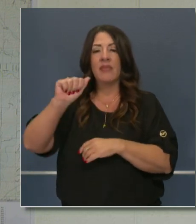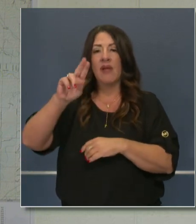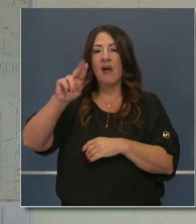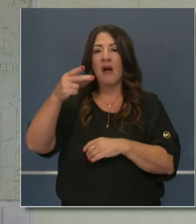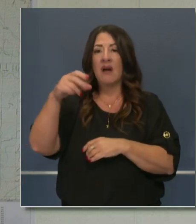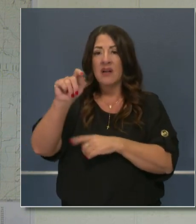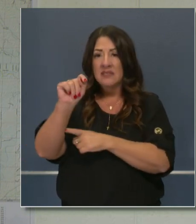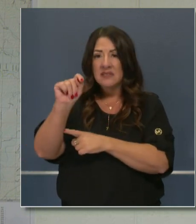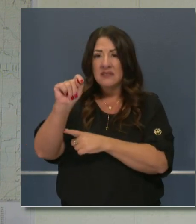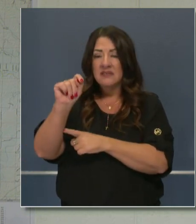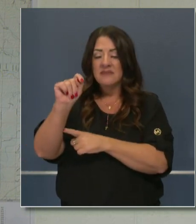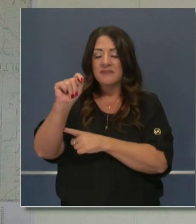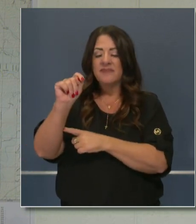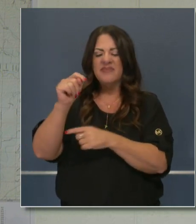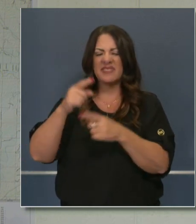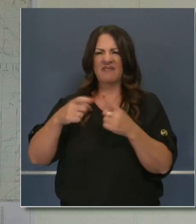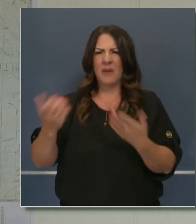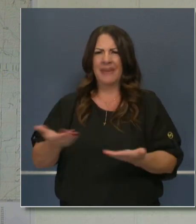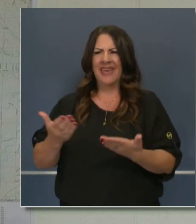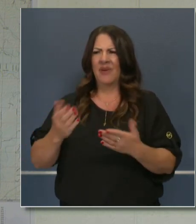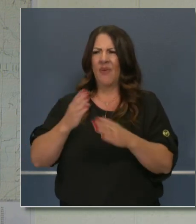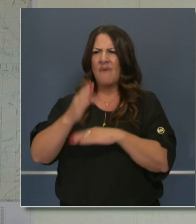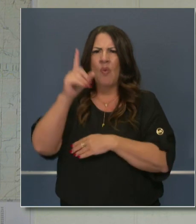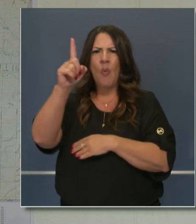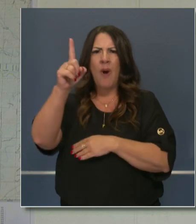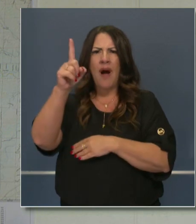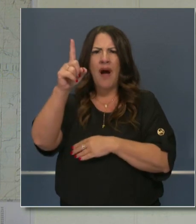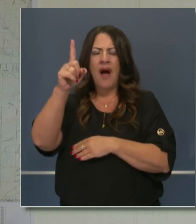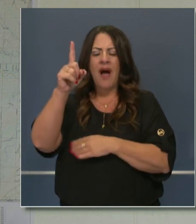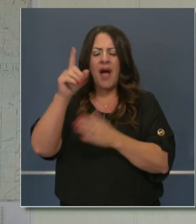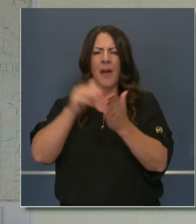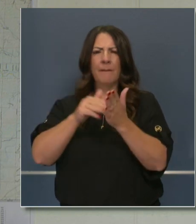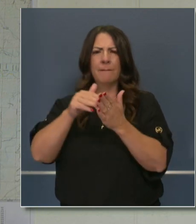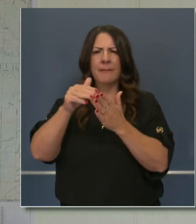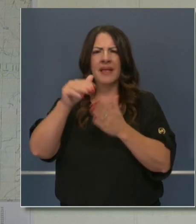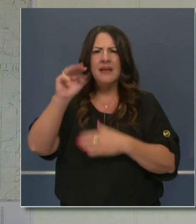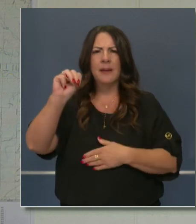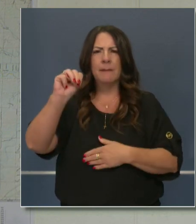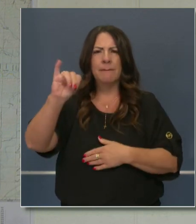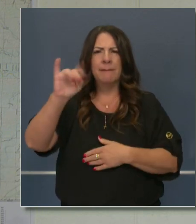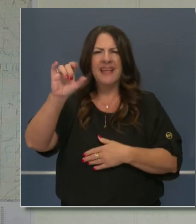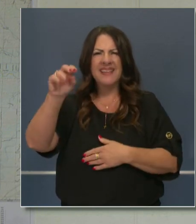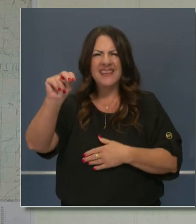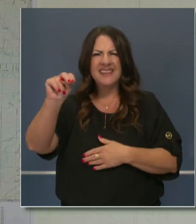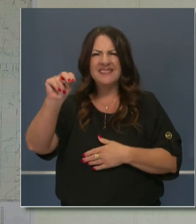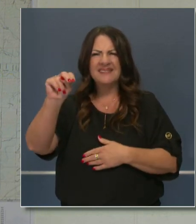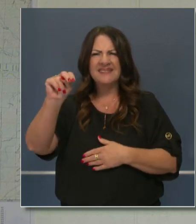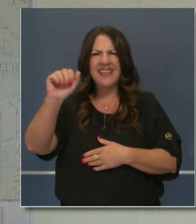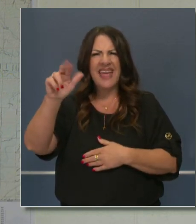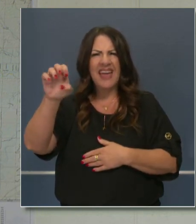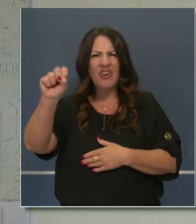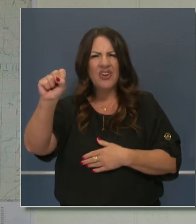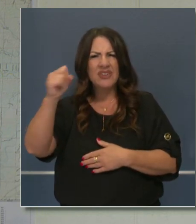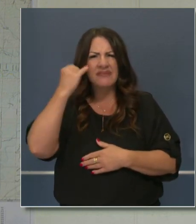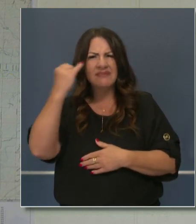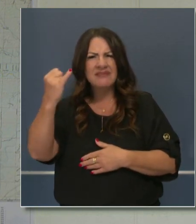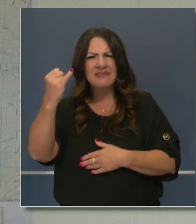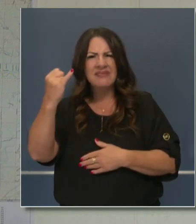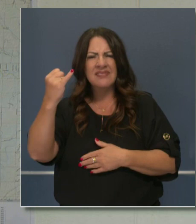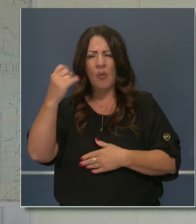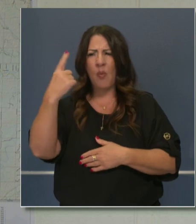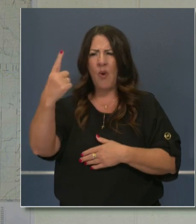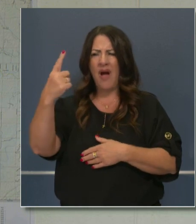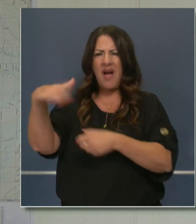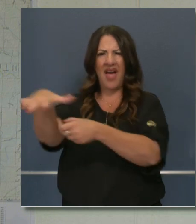just south of here, hit 1 million acres since yesterday. 1 million acres, one complex.